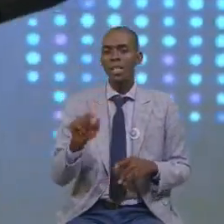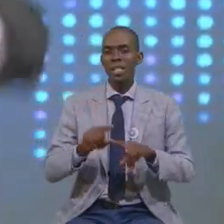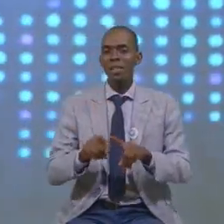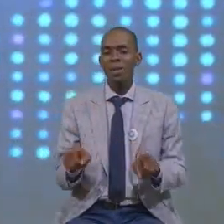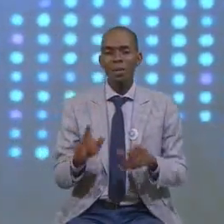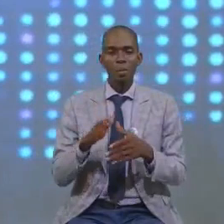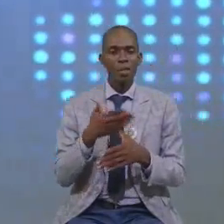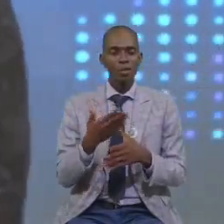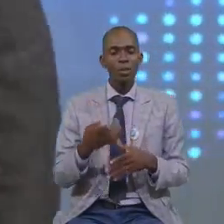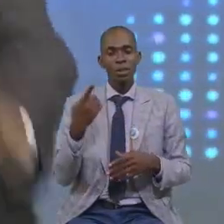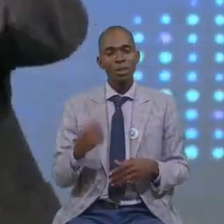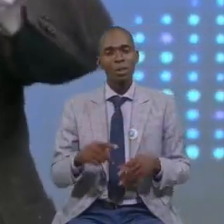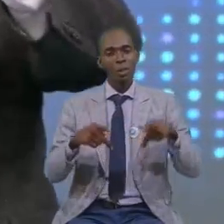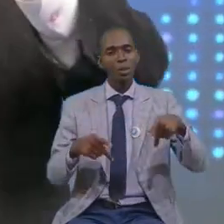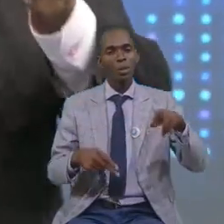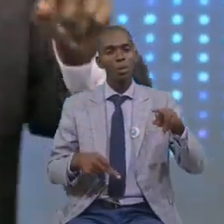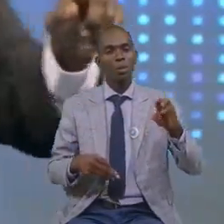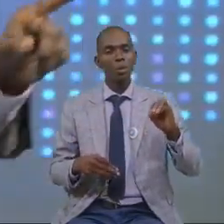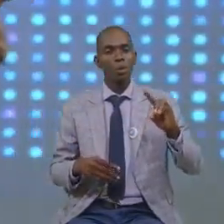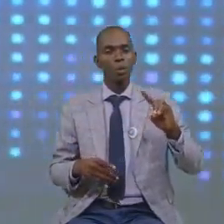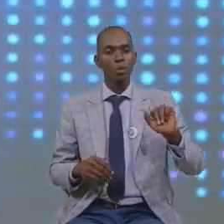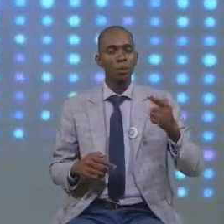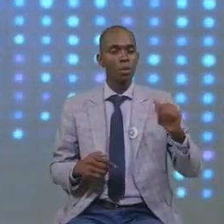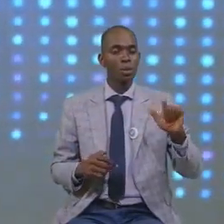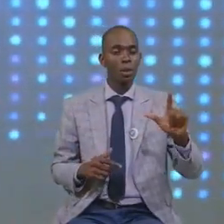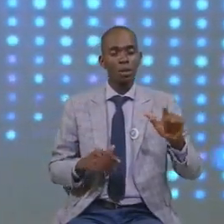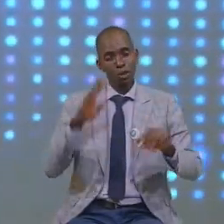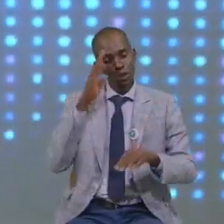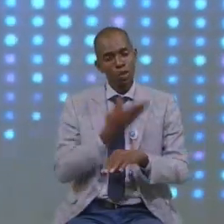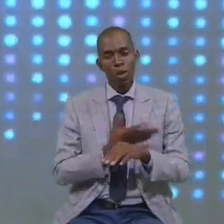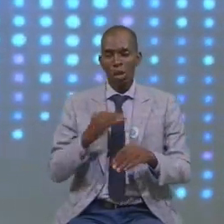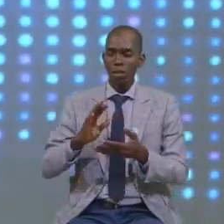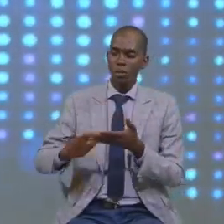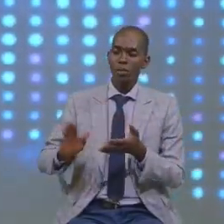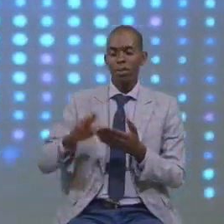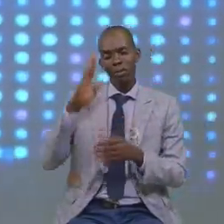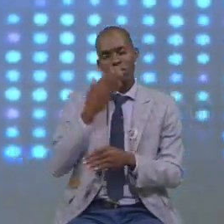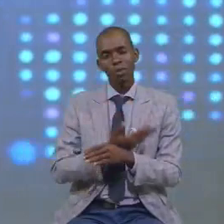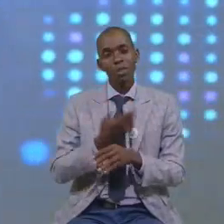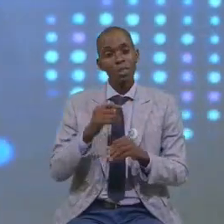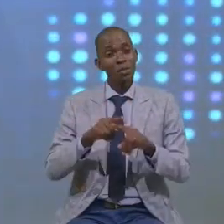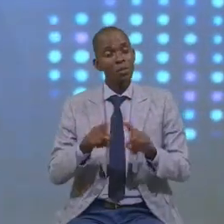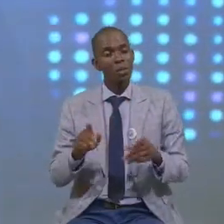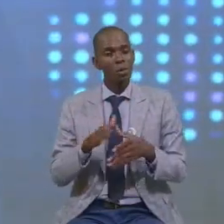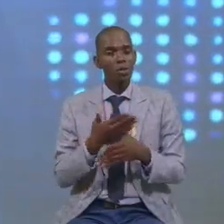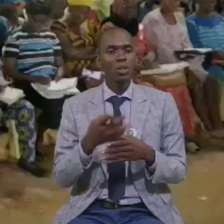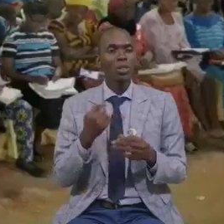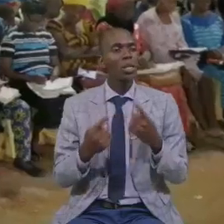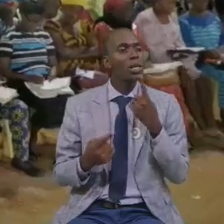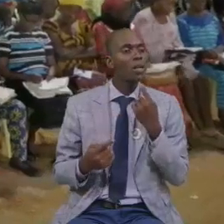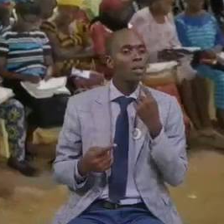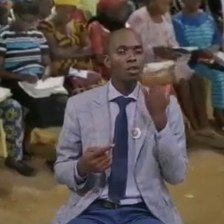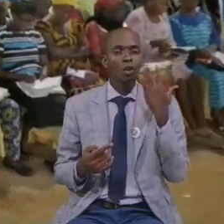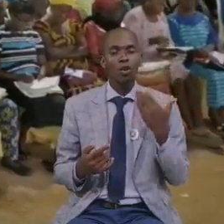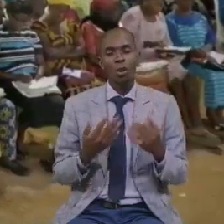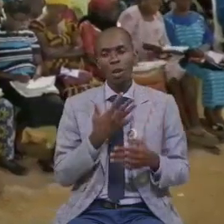the prodigal and the pardoned. The difference between the red and the white. Look at verse 19.